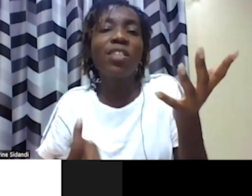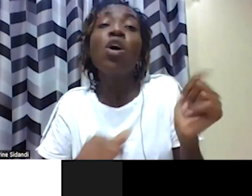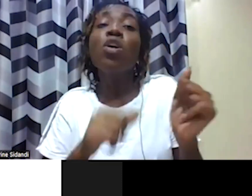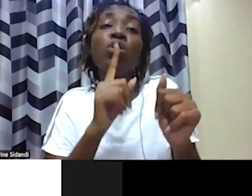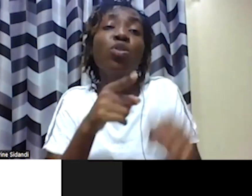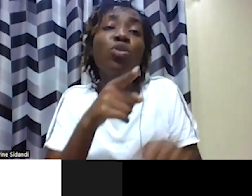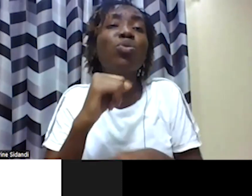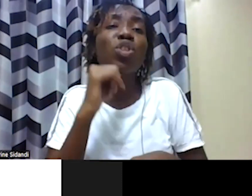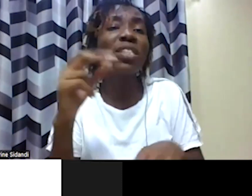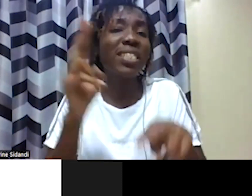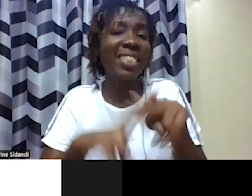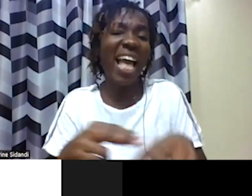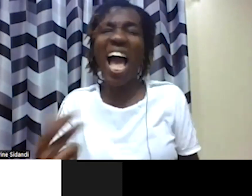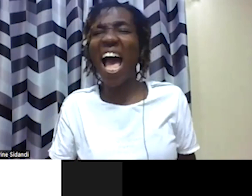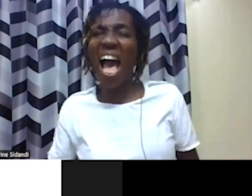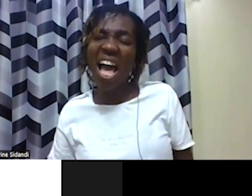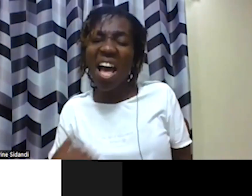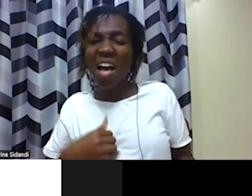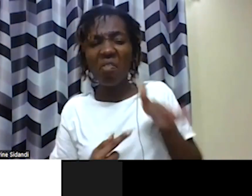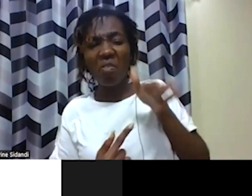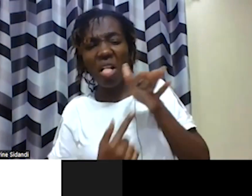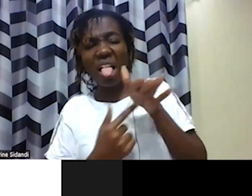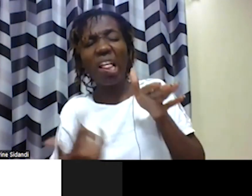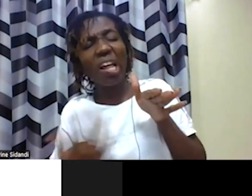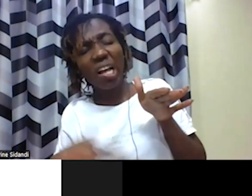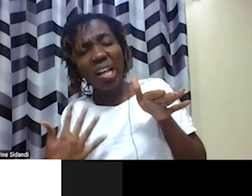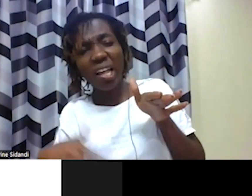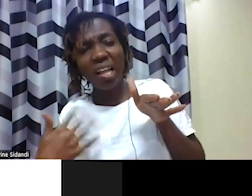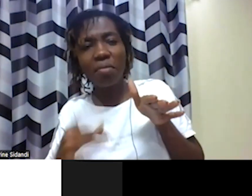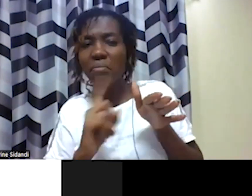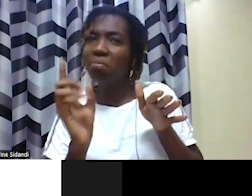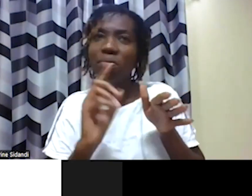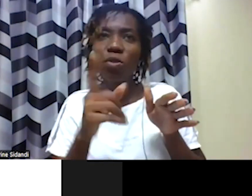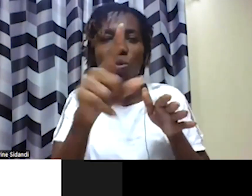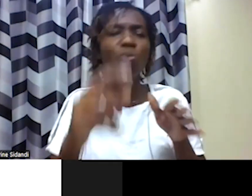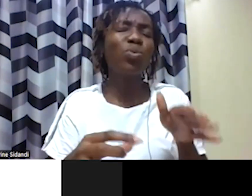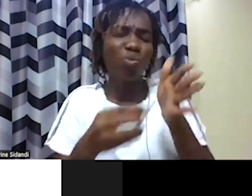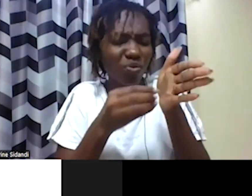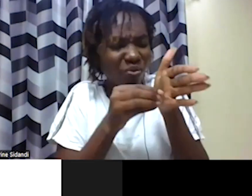there and just say, oh, I have a thorn here. No, remove it and go on.